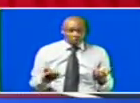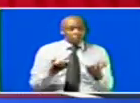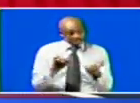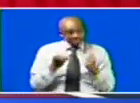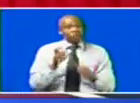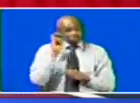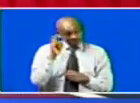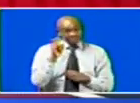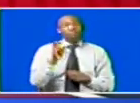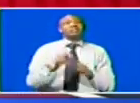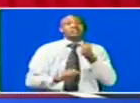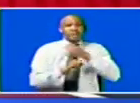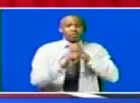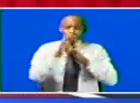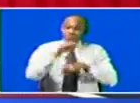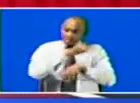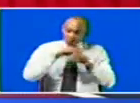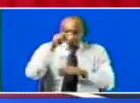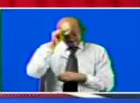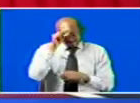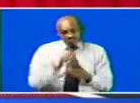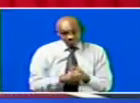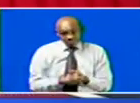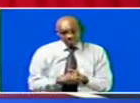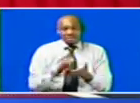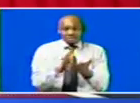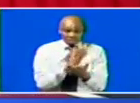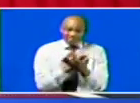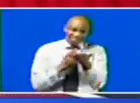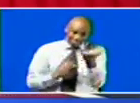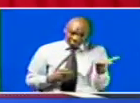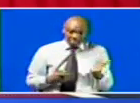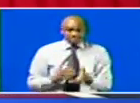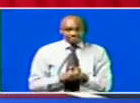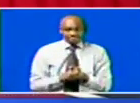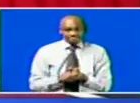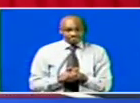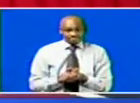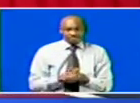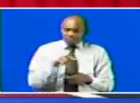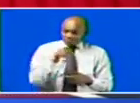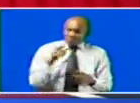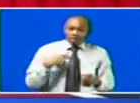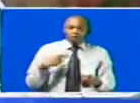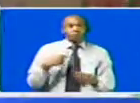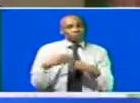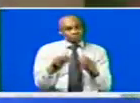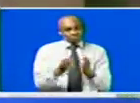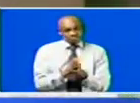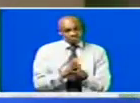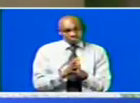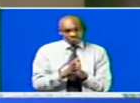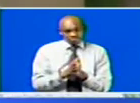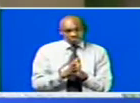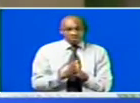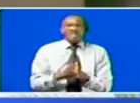and genuine support from the national government ministries, departments and state agencies being sufficiently provided to the county governments. Issues of